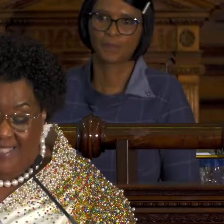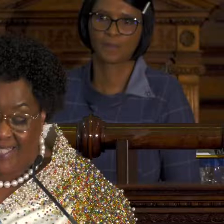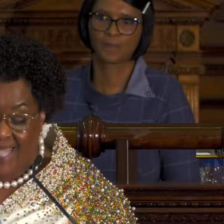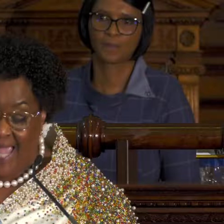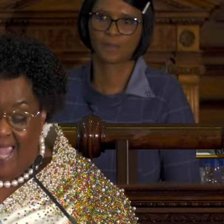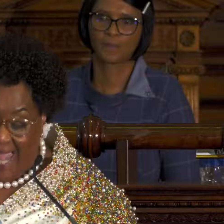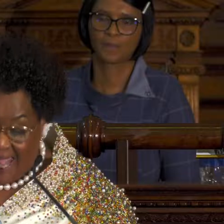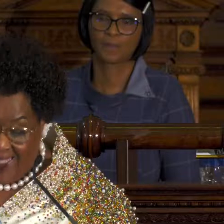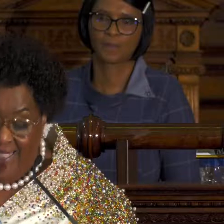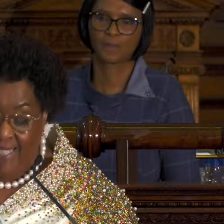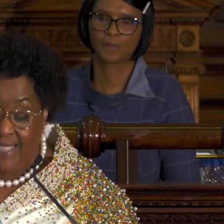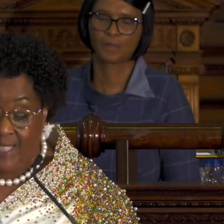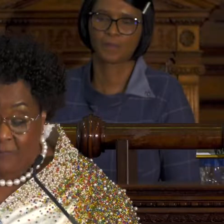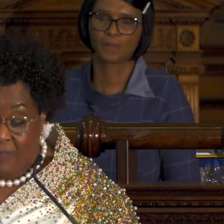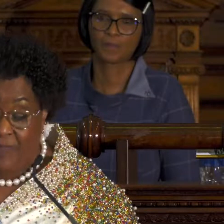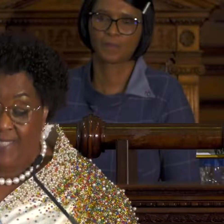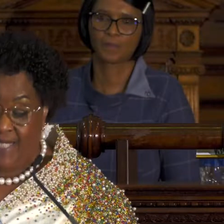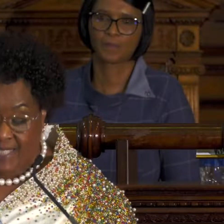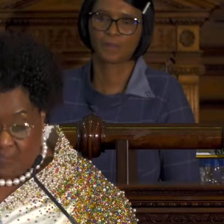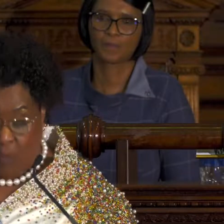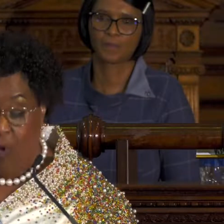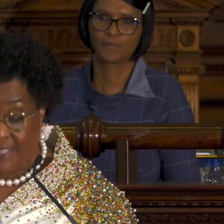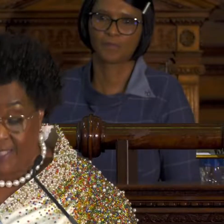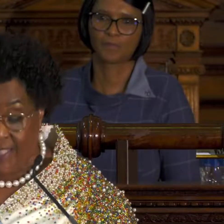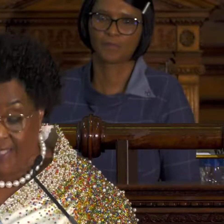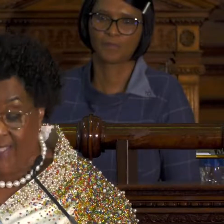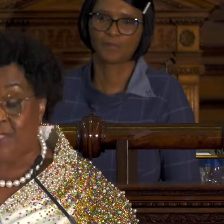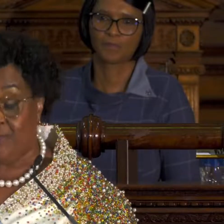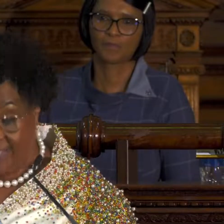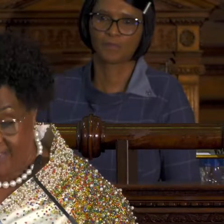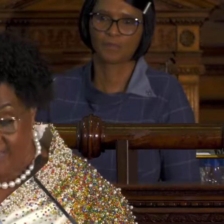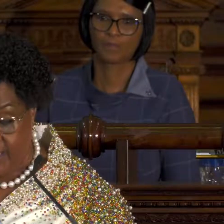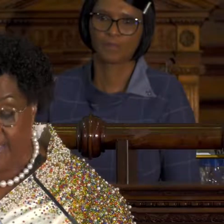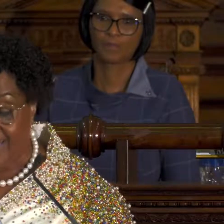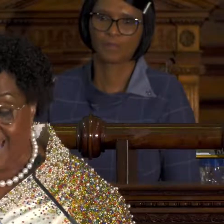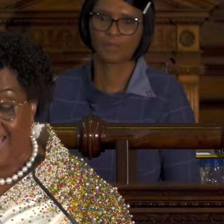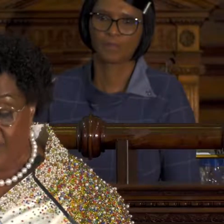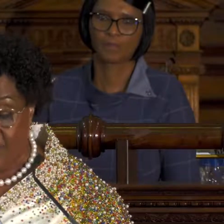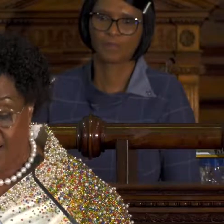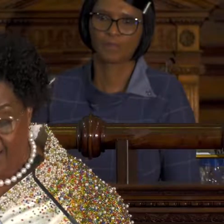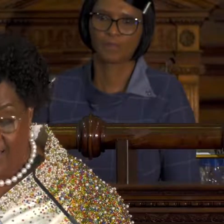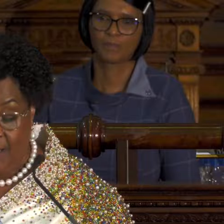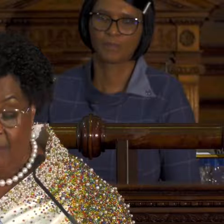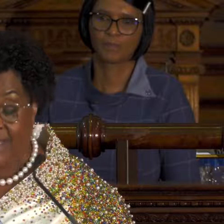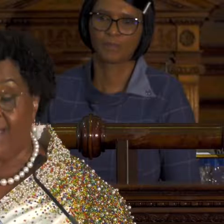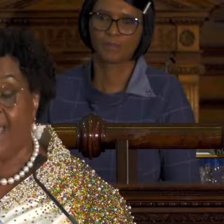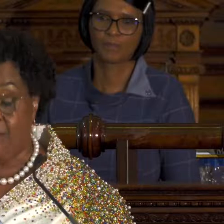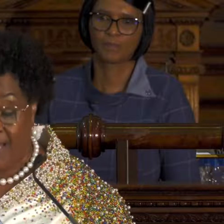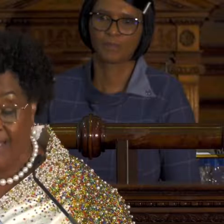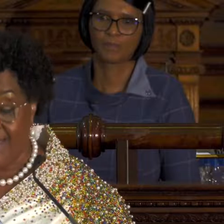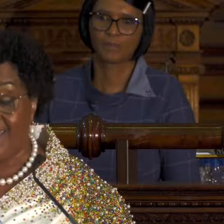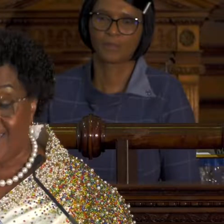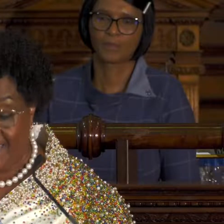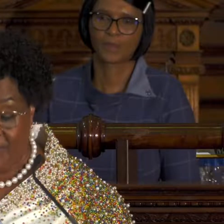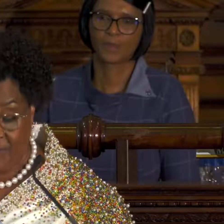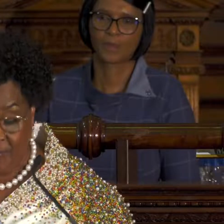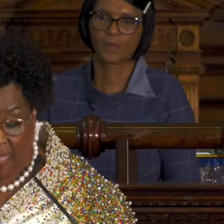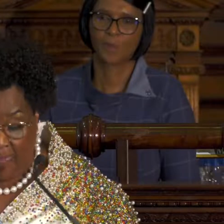ultimate funding and implementation. Watch the space. But